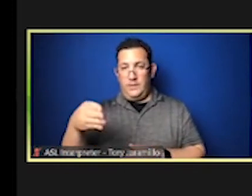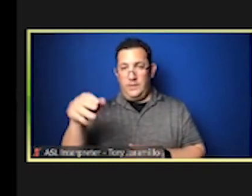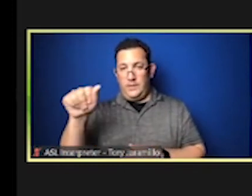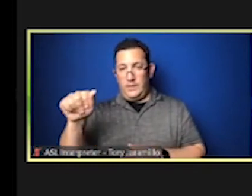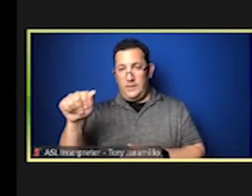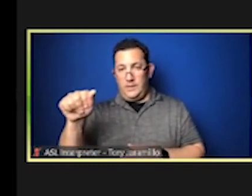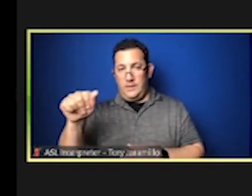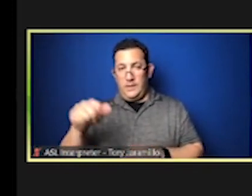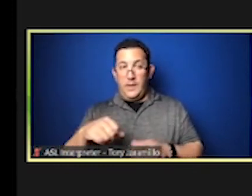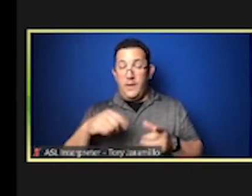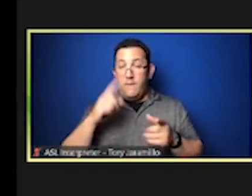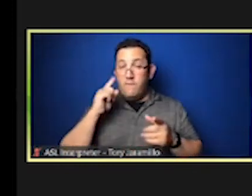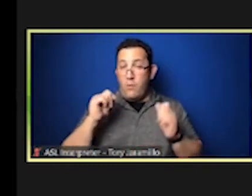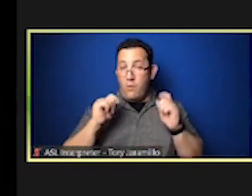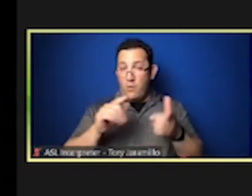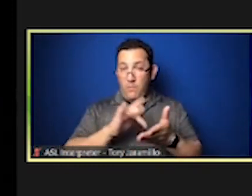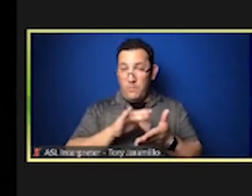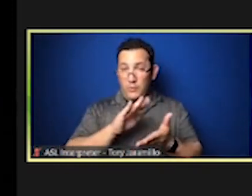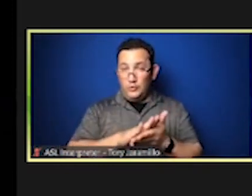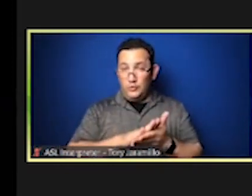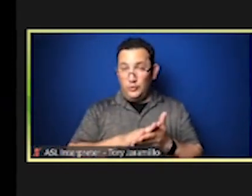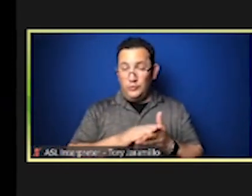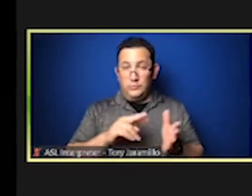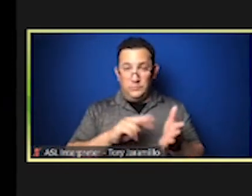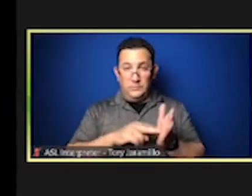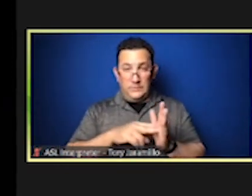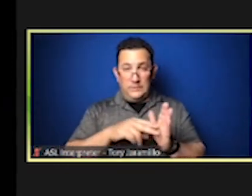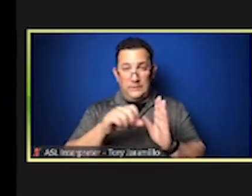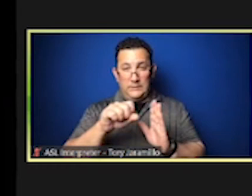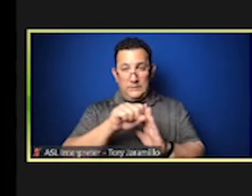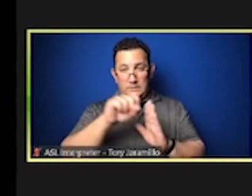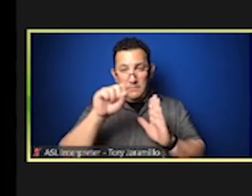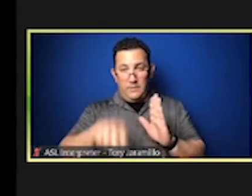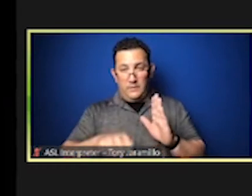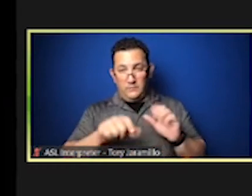school students, as these courses are semester long and continuous.